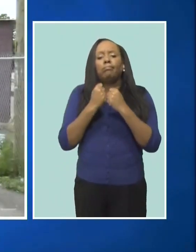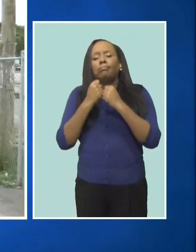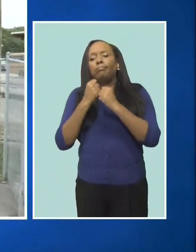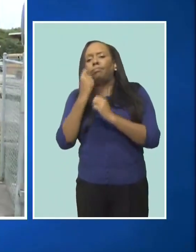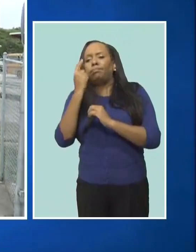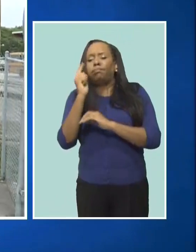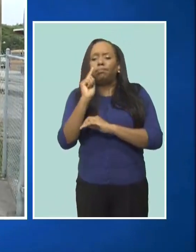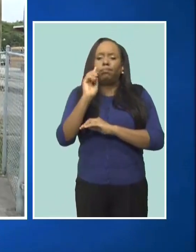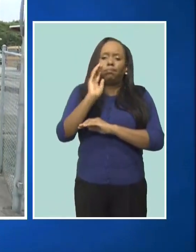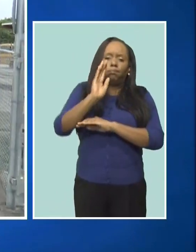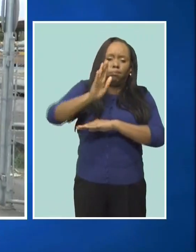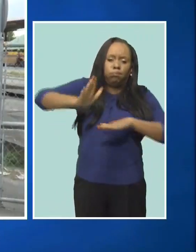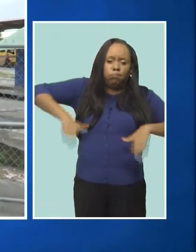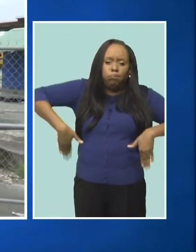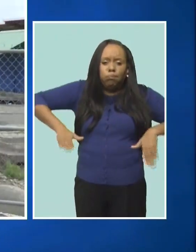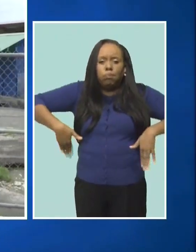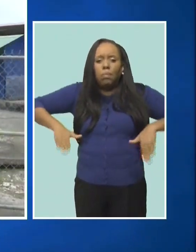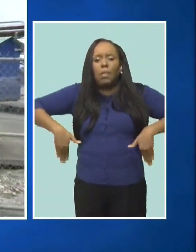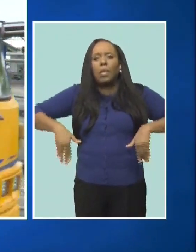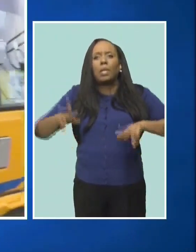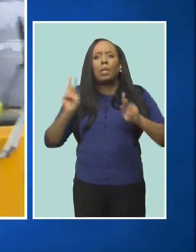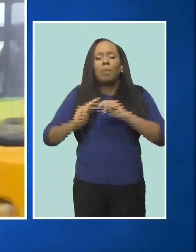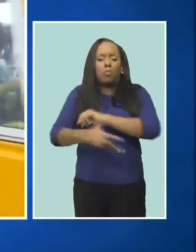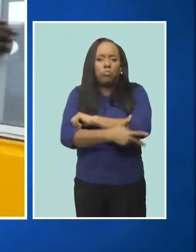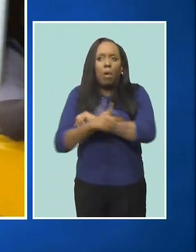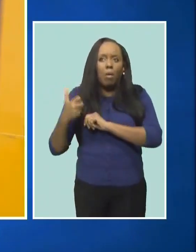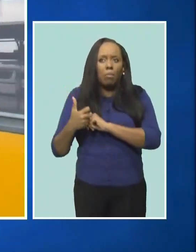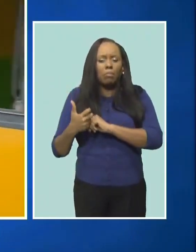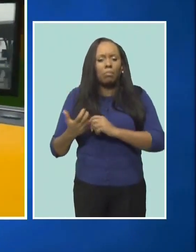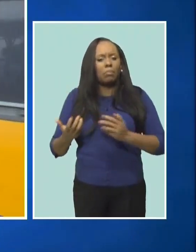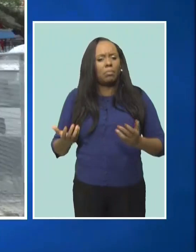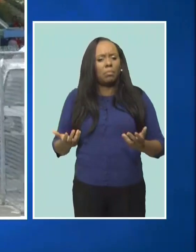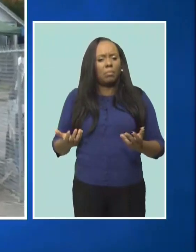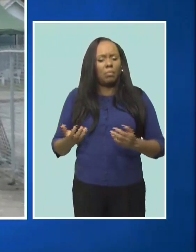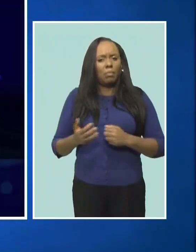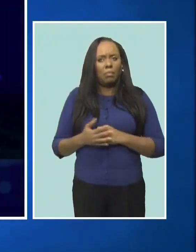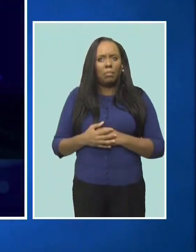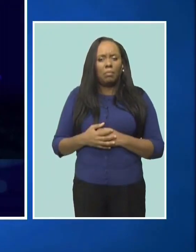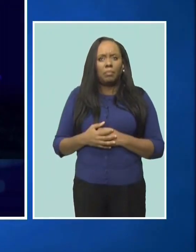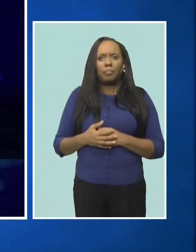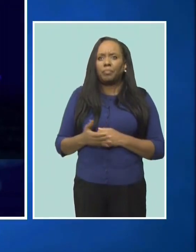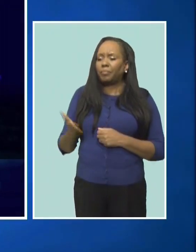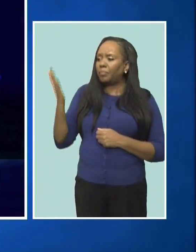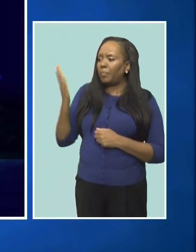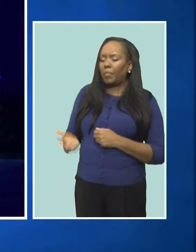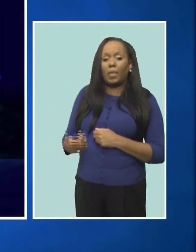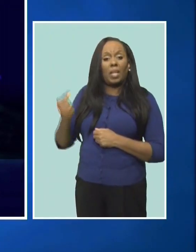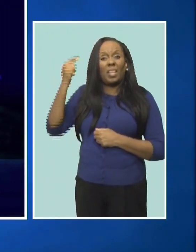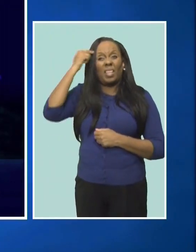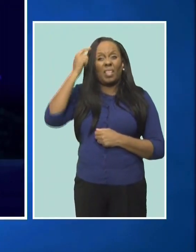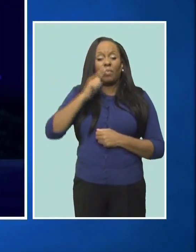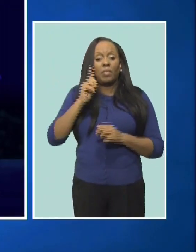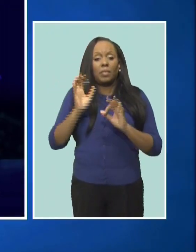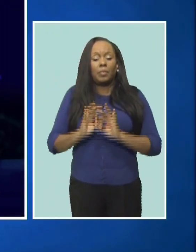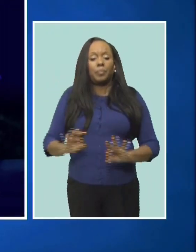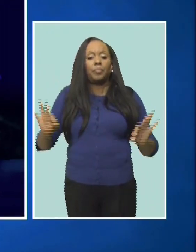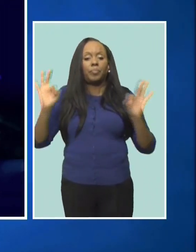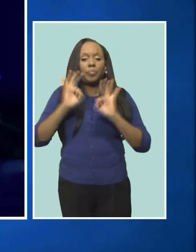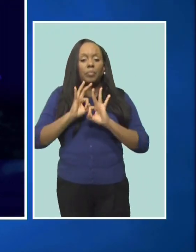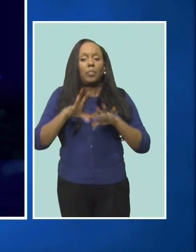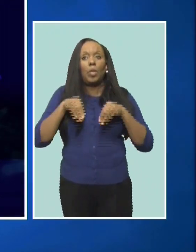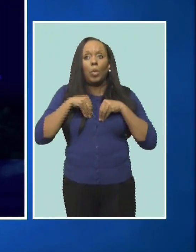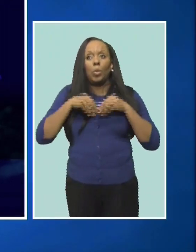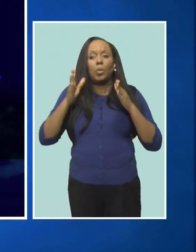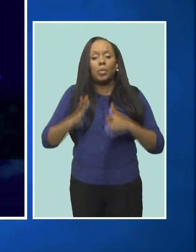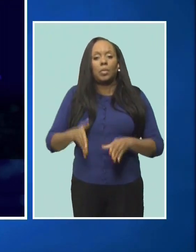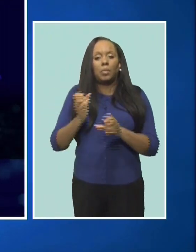hours, PSV operators are robbed of their earnings. So I think it's imperative that the owners ensure that